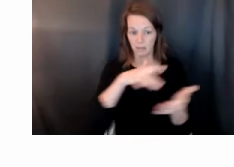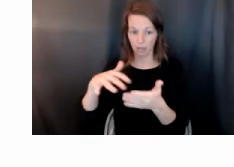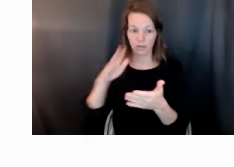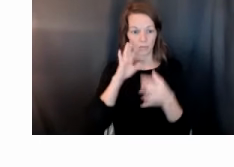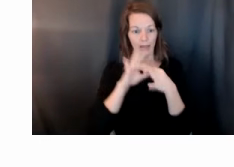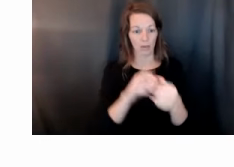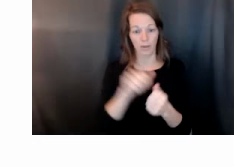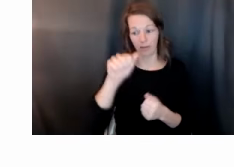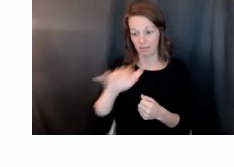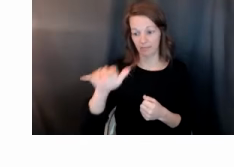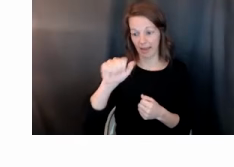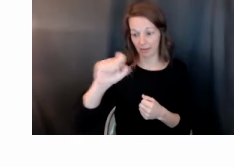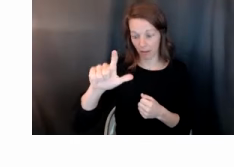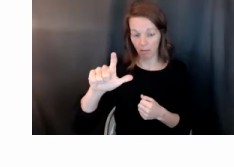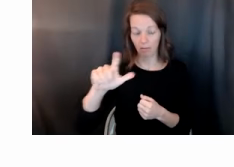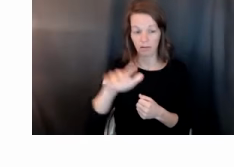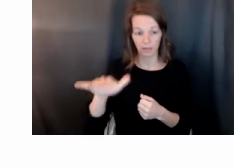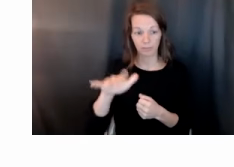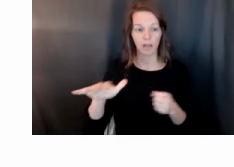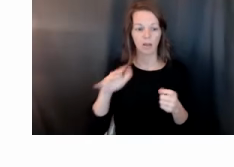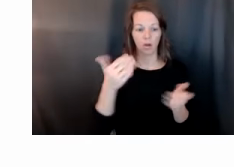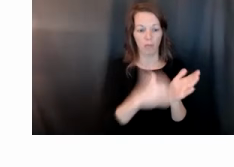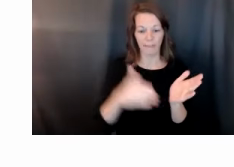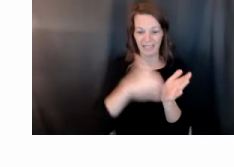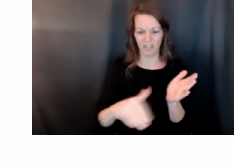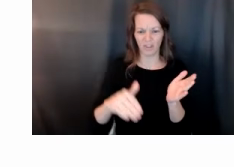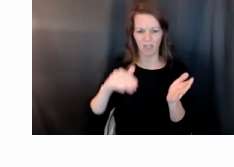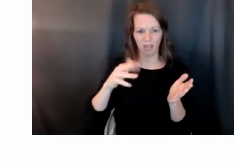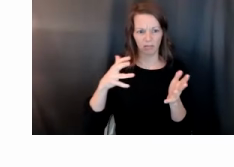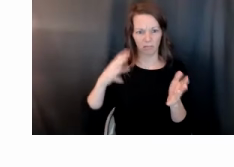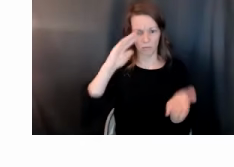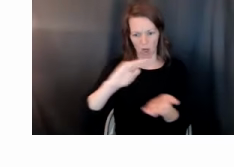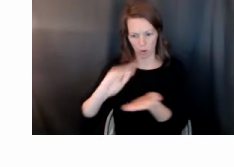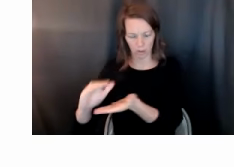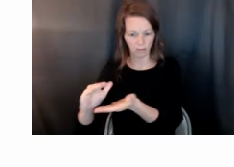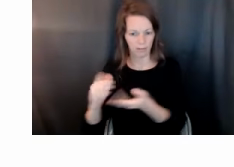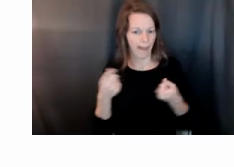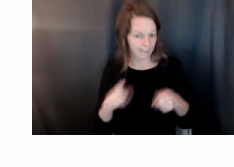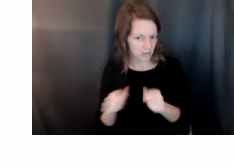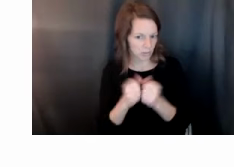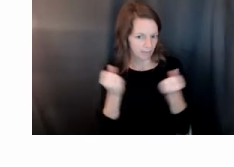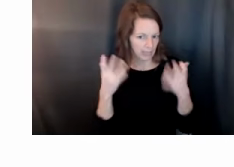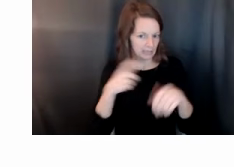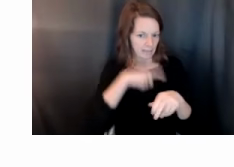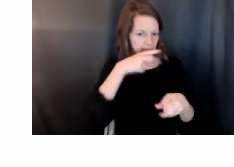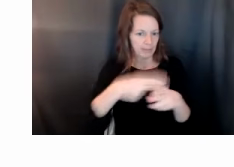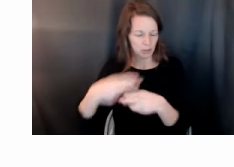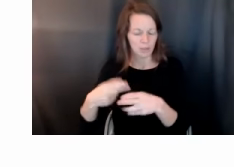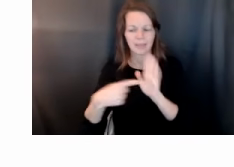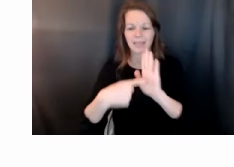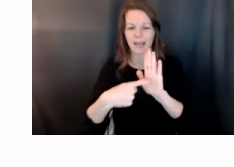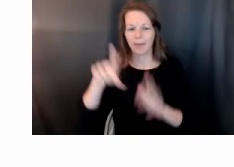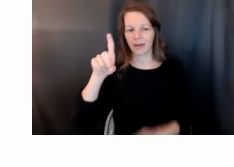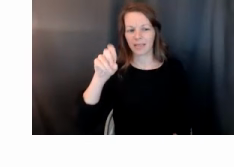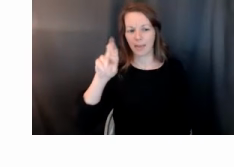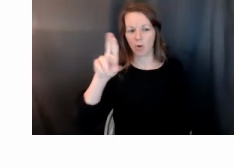fingerspelling in ASL have shown repetition reduction continuing across multiple mentions. So for example, Deborah